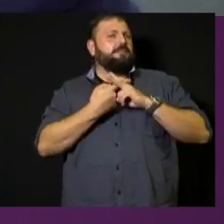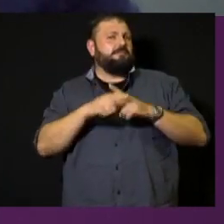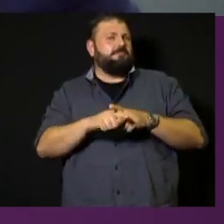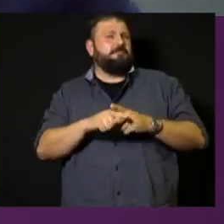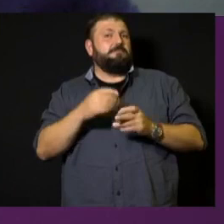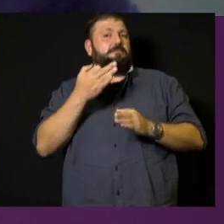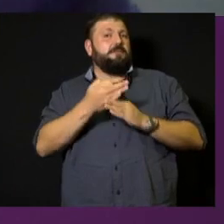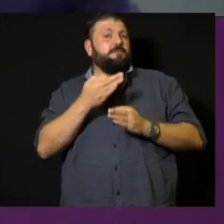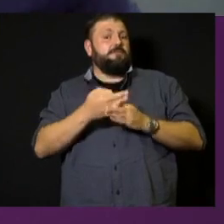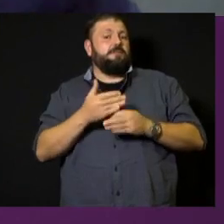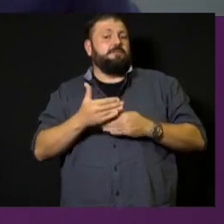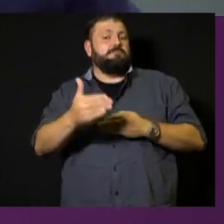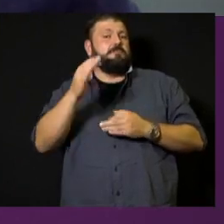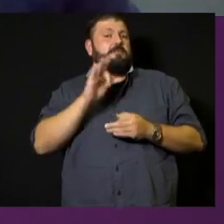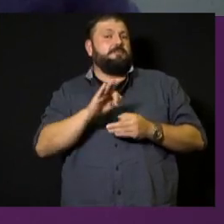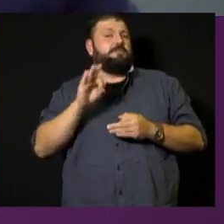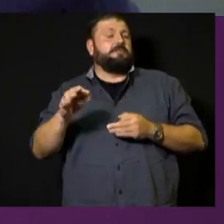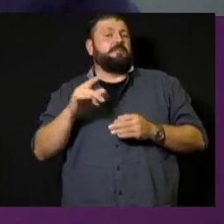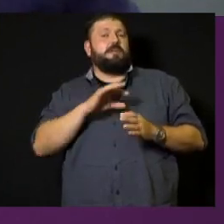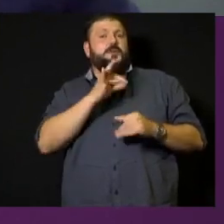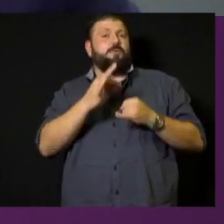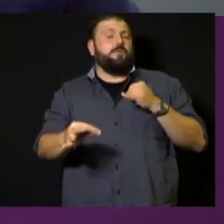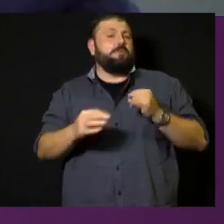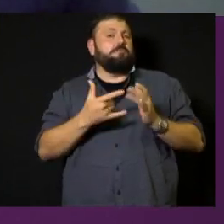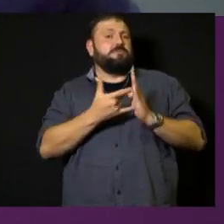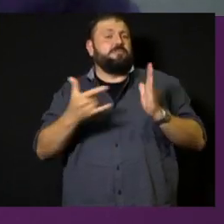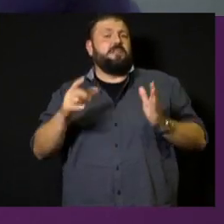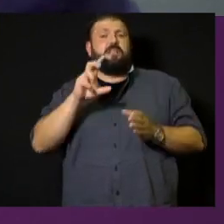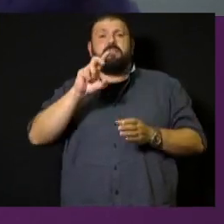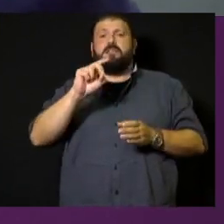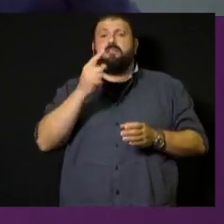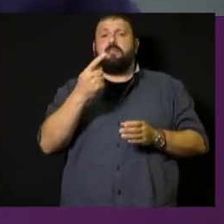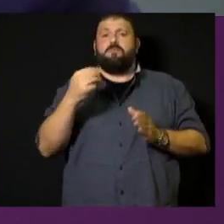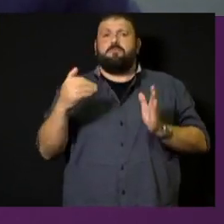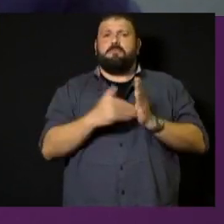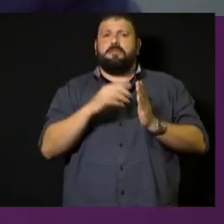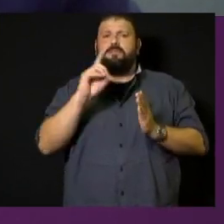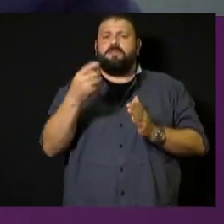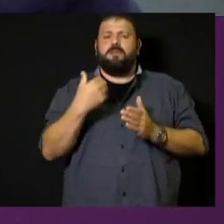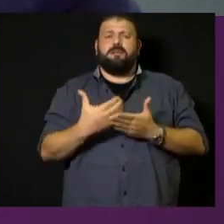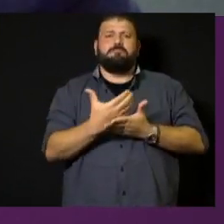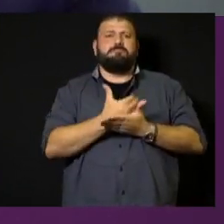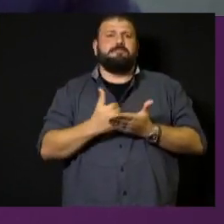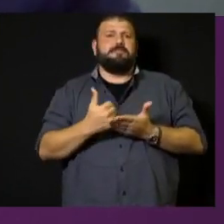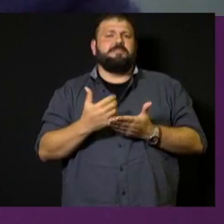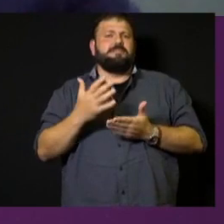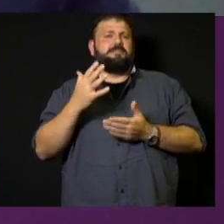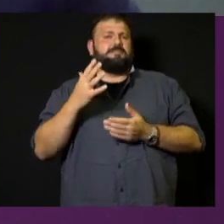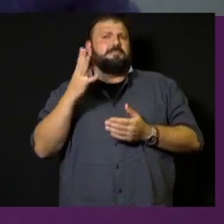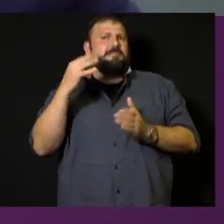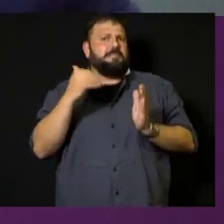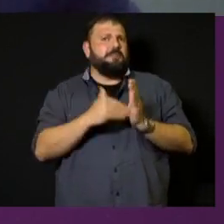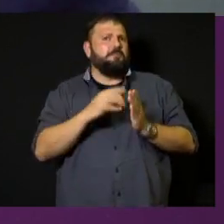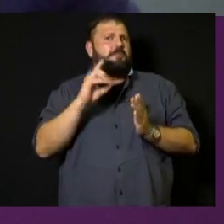$5,000. That was in 2016. Now, today is $31,000. So